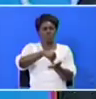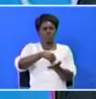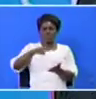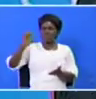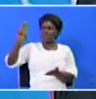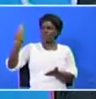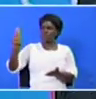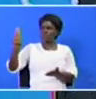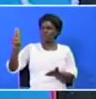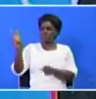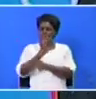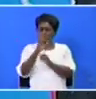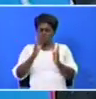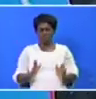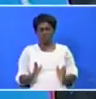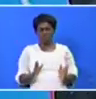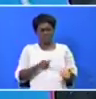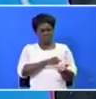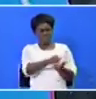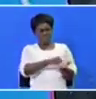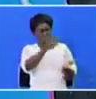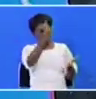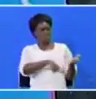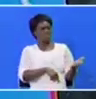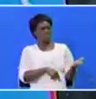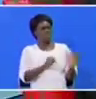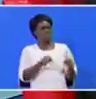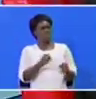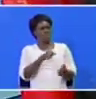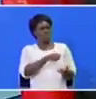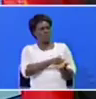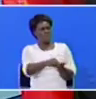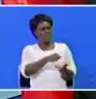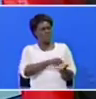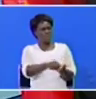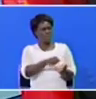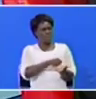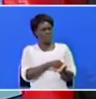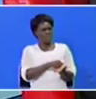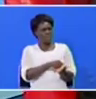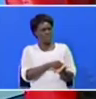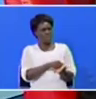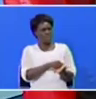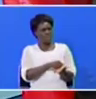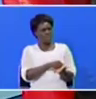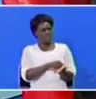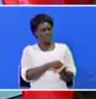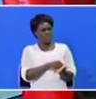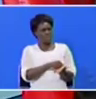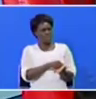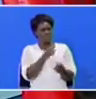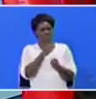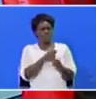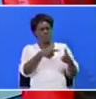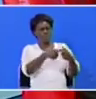Observers, everybody can go. What is printing? Printing, you can even do it at... So you think that would you solve can do the it problem? Even in an industrial